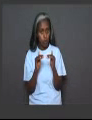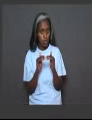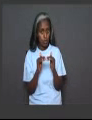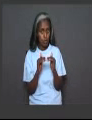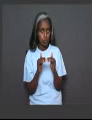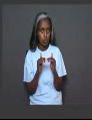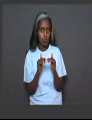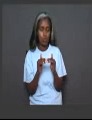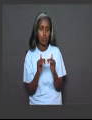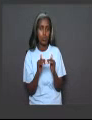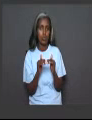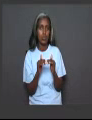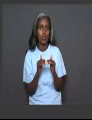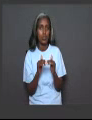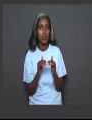to